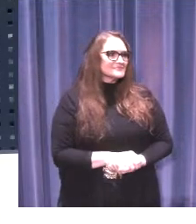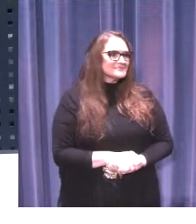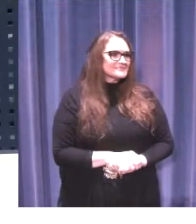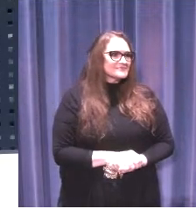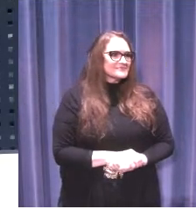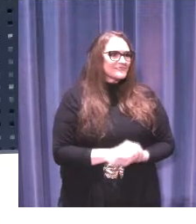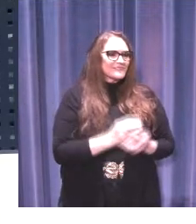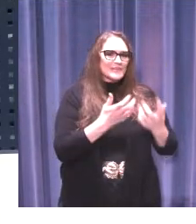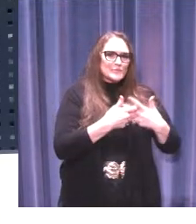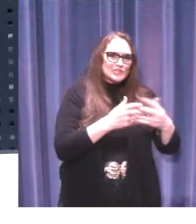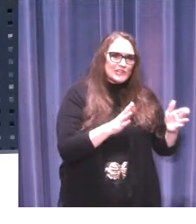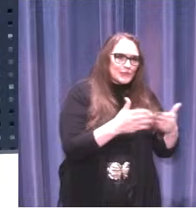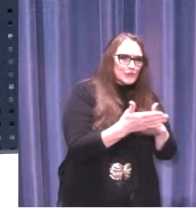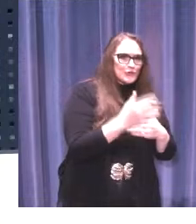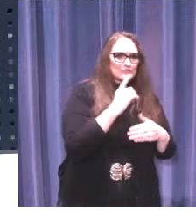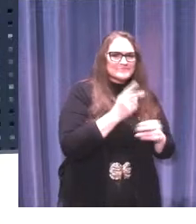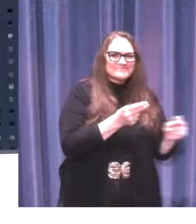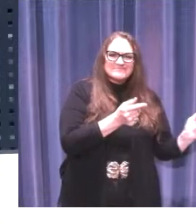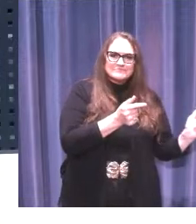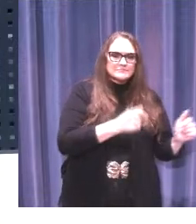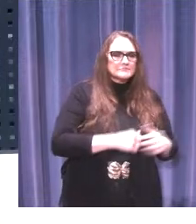Machine rooms sooner than later.